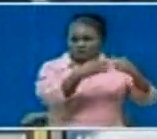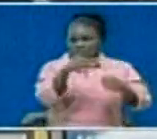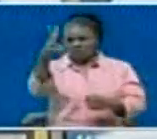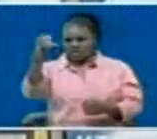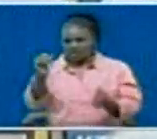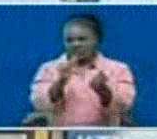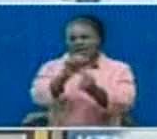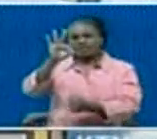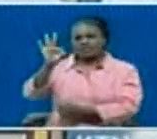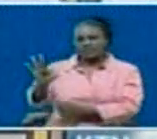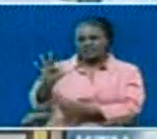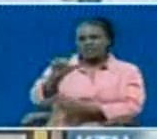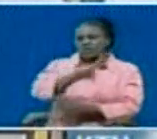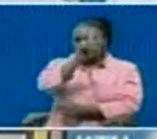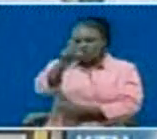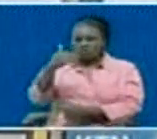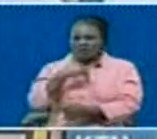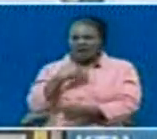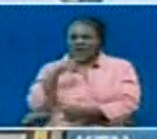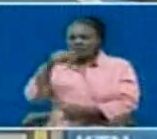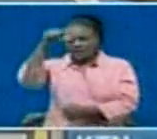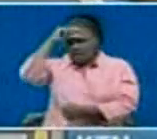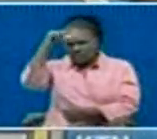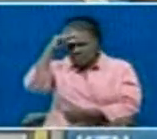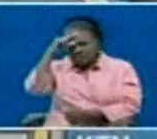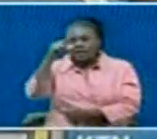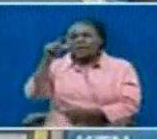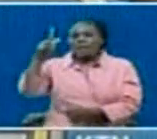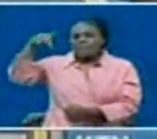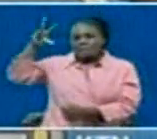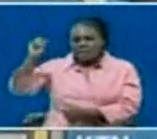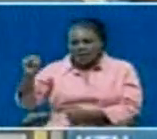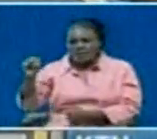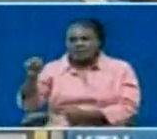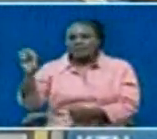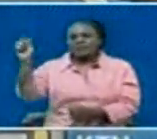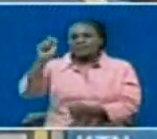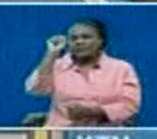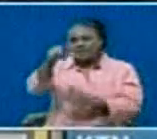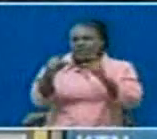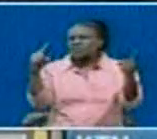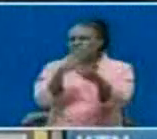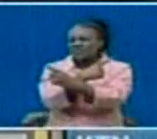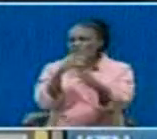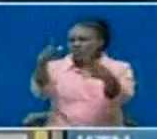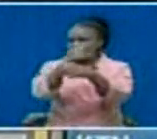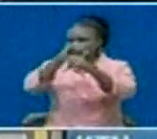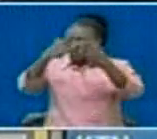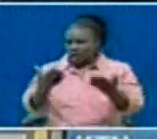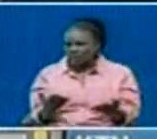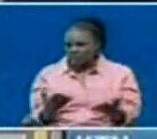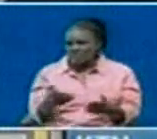2011. Mwite questions Wednesday's claims by the government that Pan Africa Network and Star Times are different companies. Pan